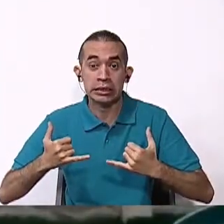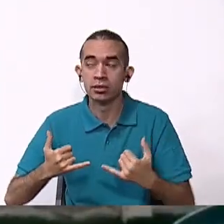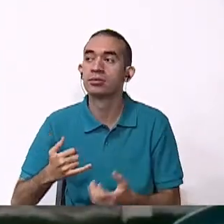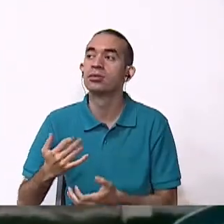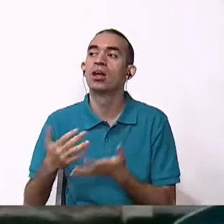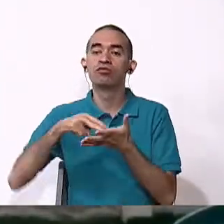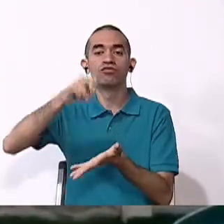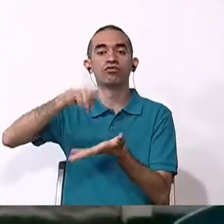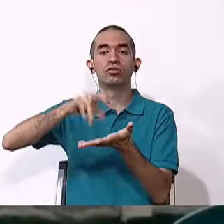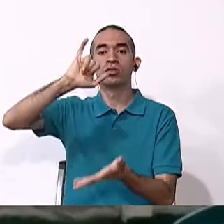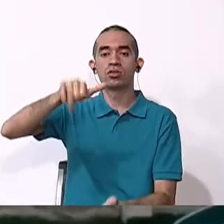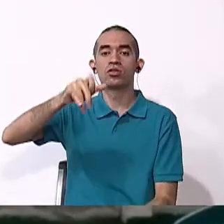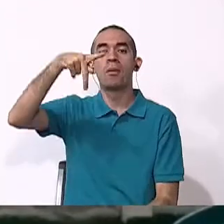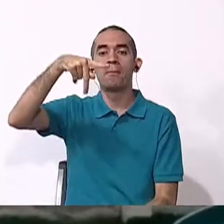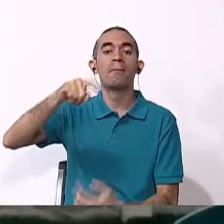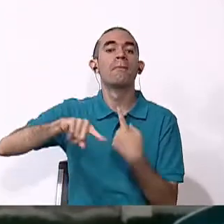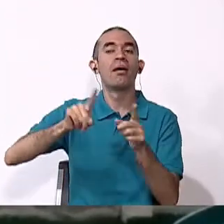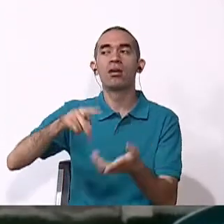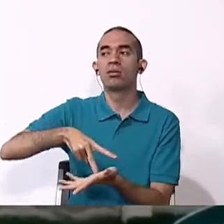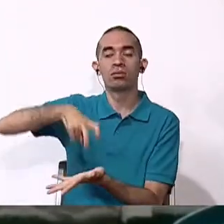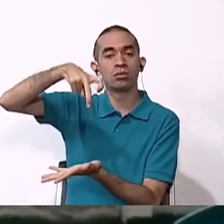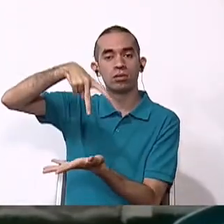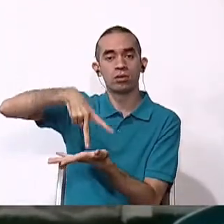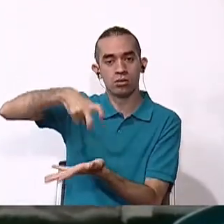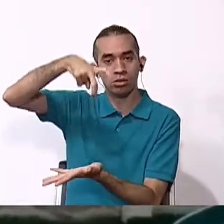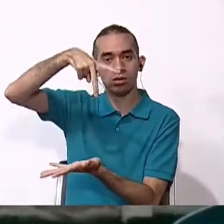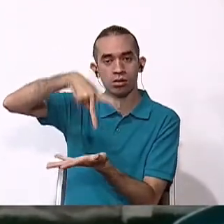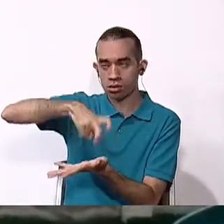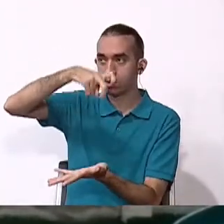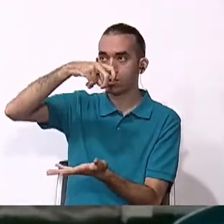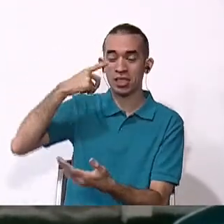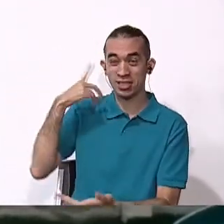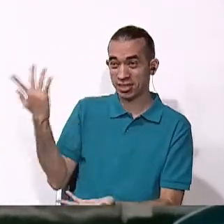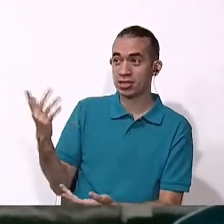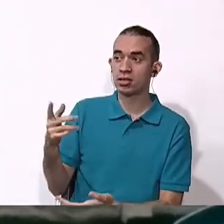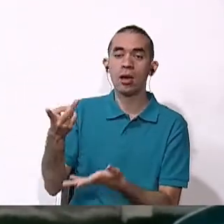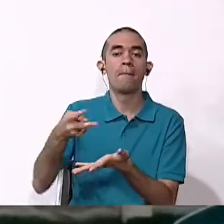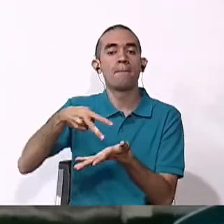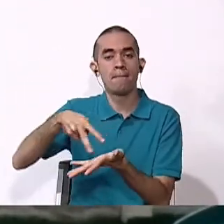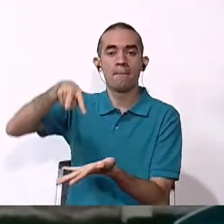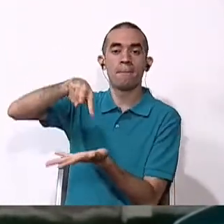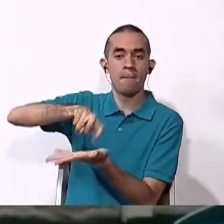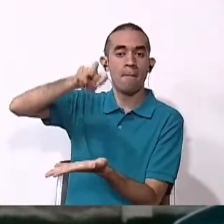jump on one foot. Great job! In the other foot?